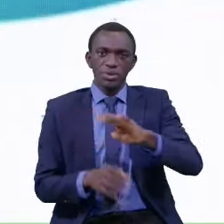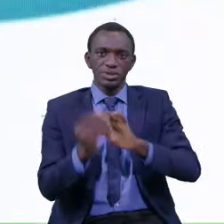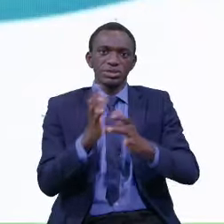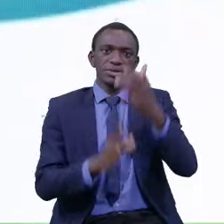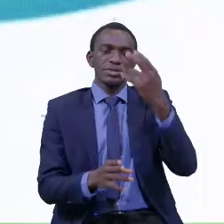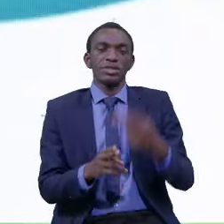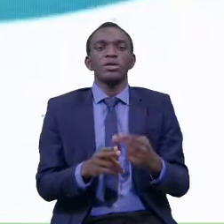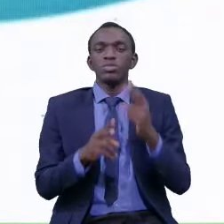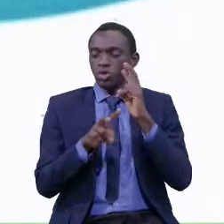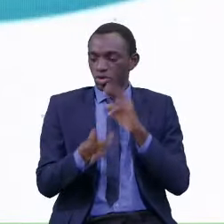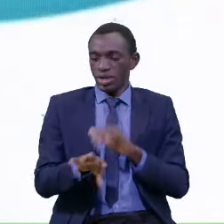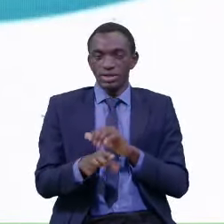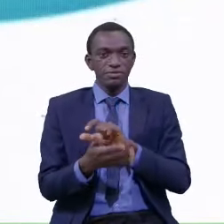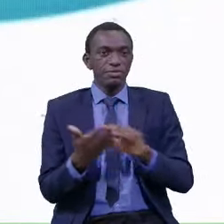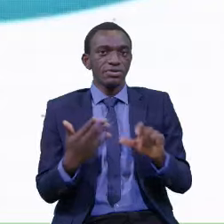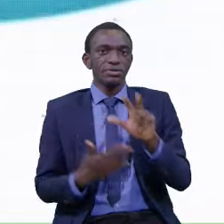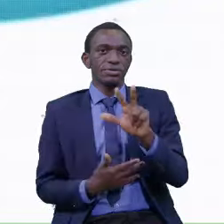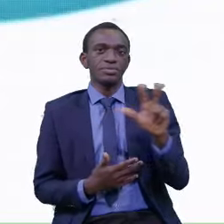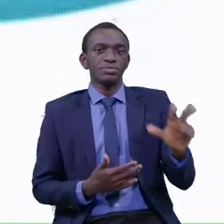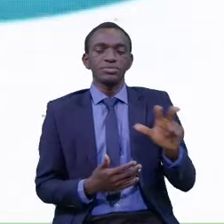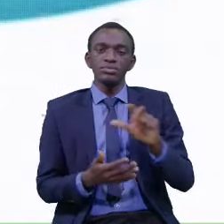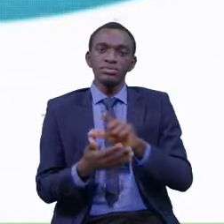33, it tells us, and with